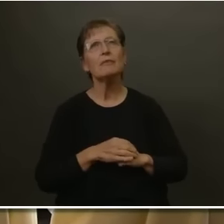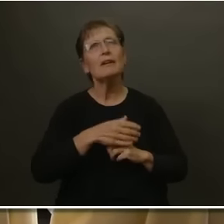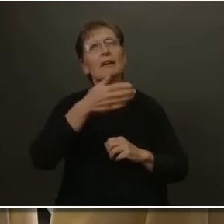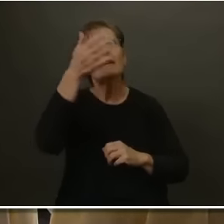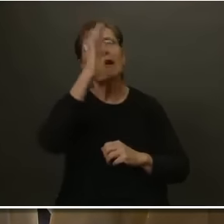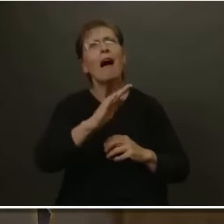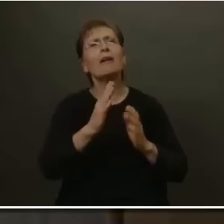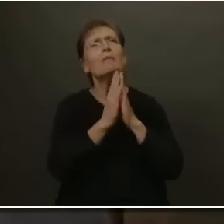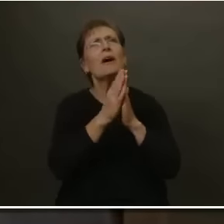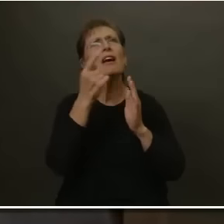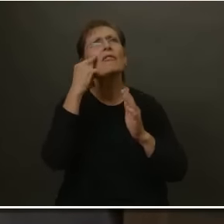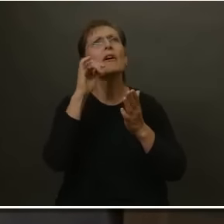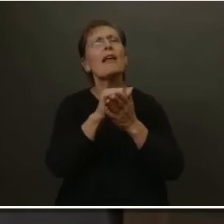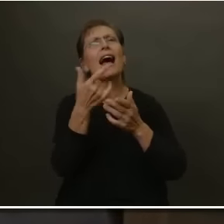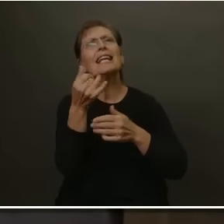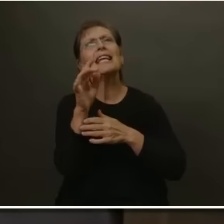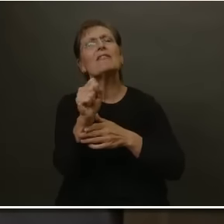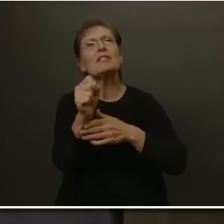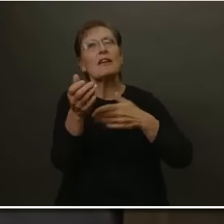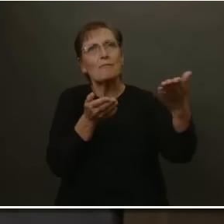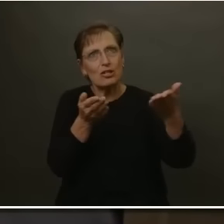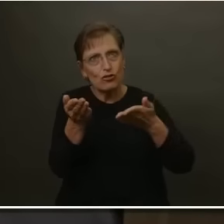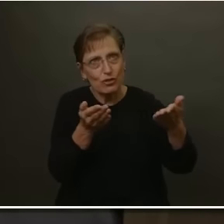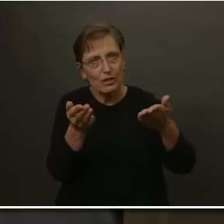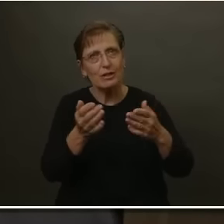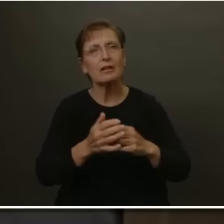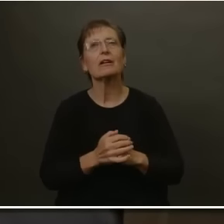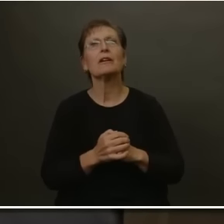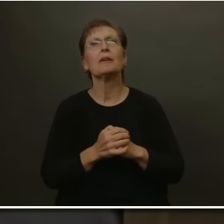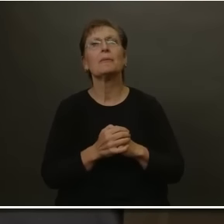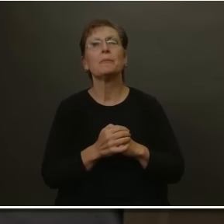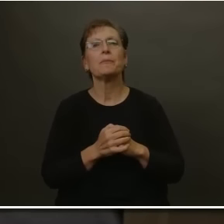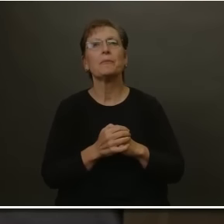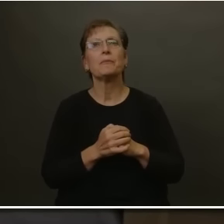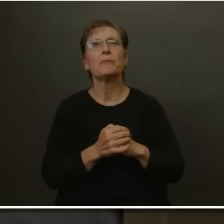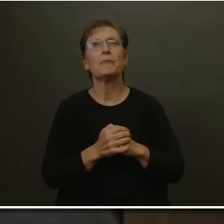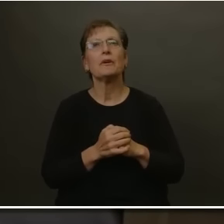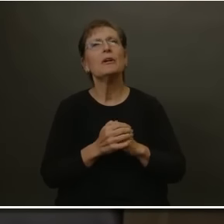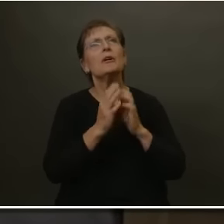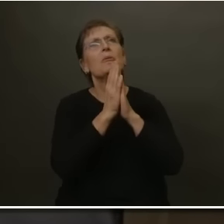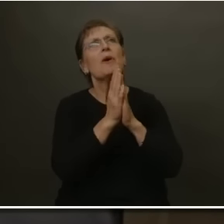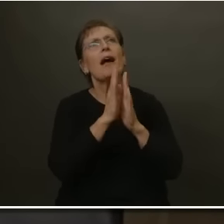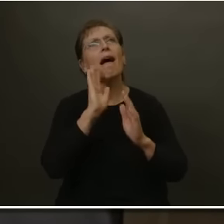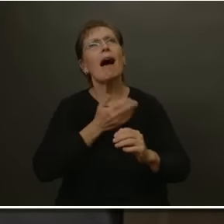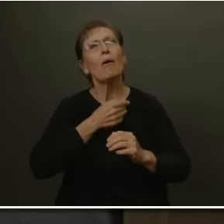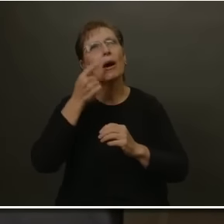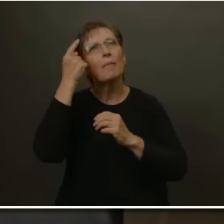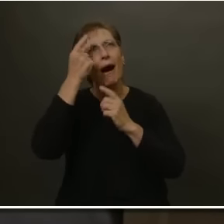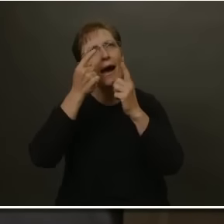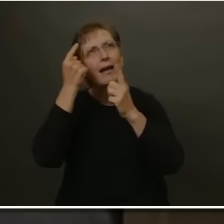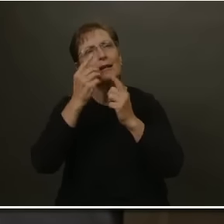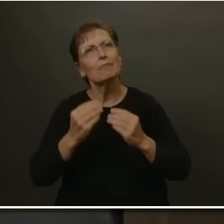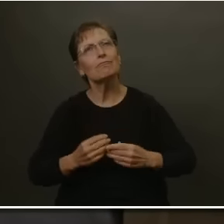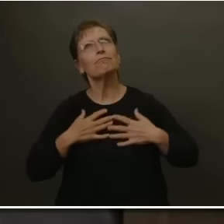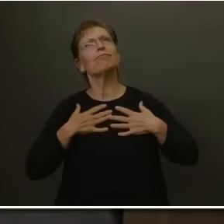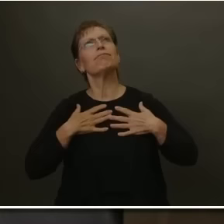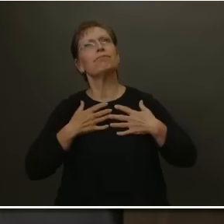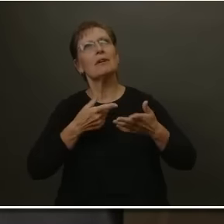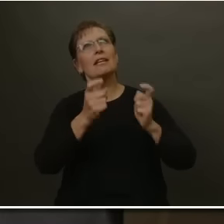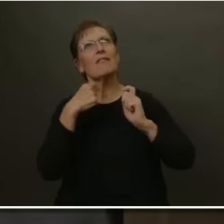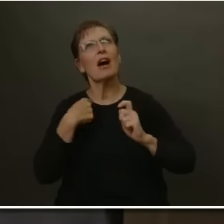Sangdi ya, woman zi qiu zi gong de en zi, zi fa woman de xin ling, rong woman zai zi zi zi